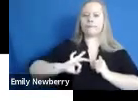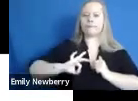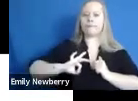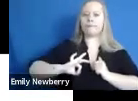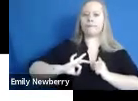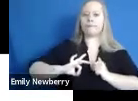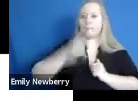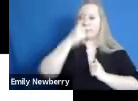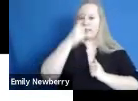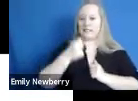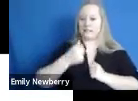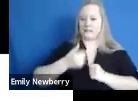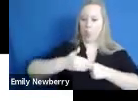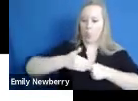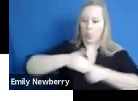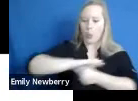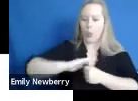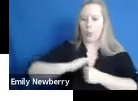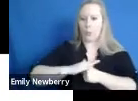plants for